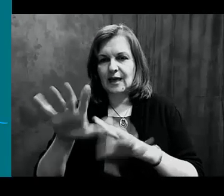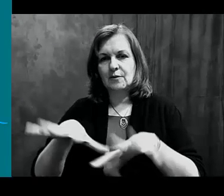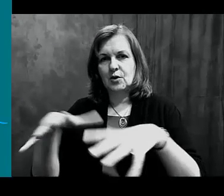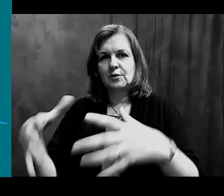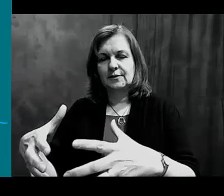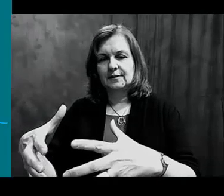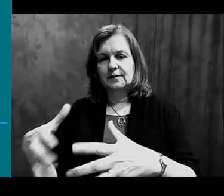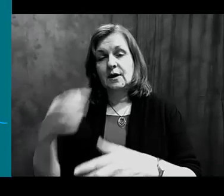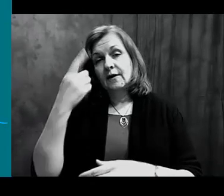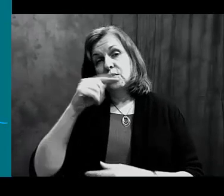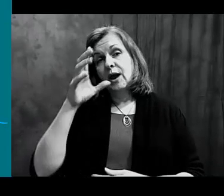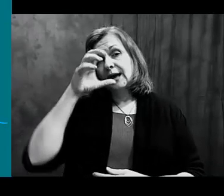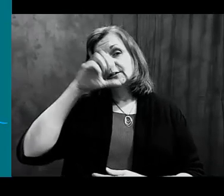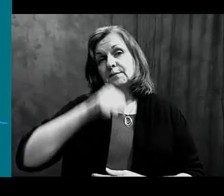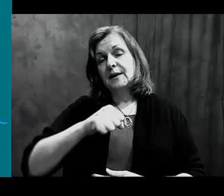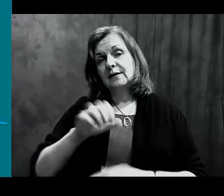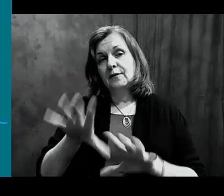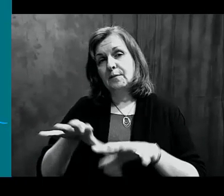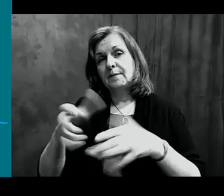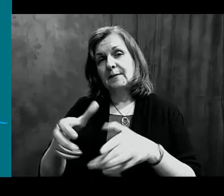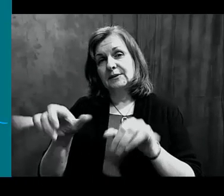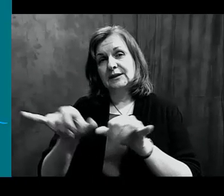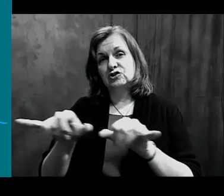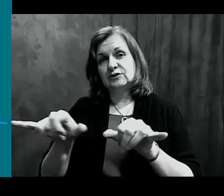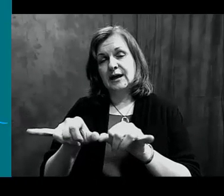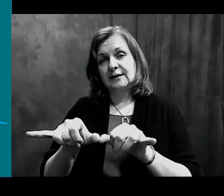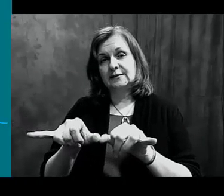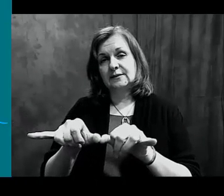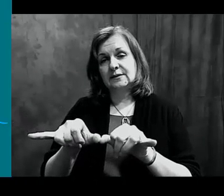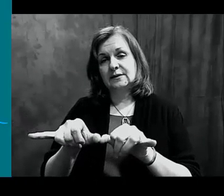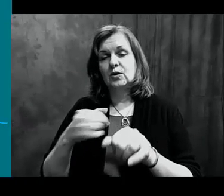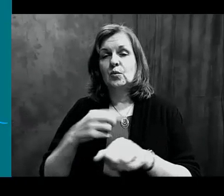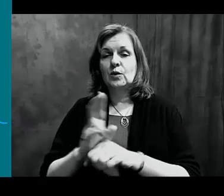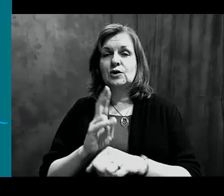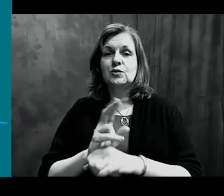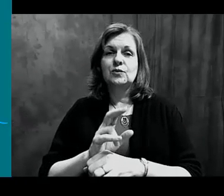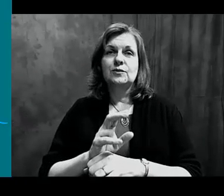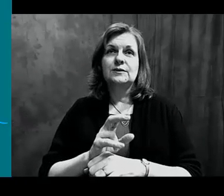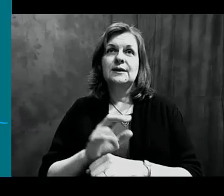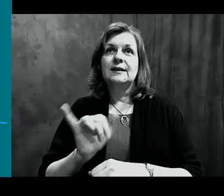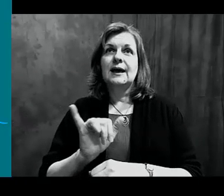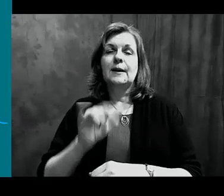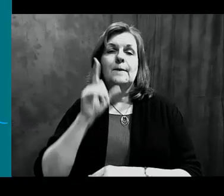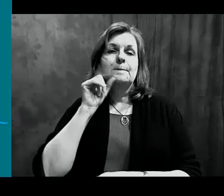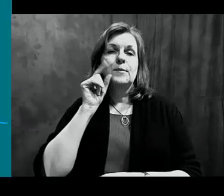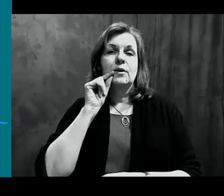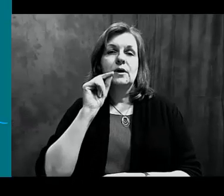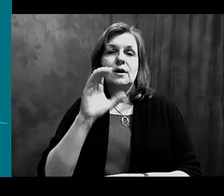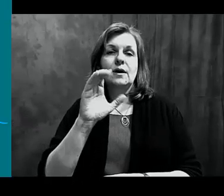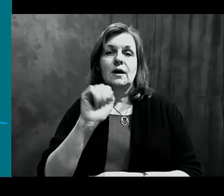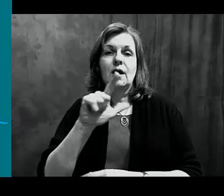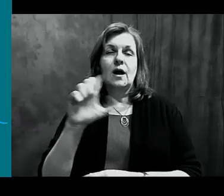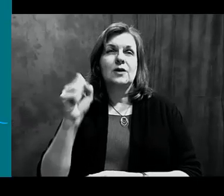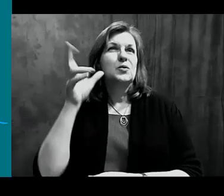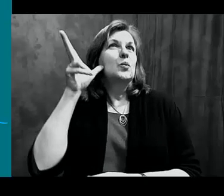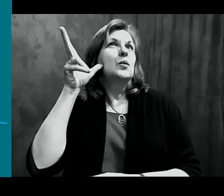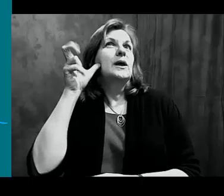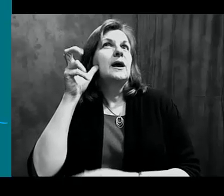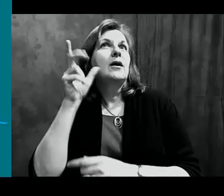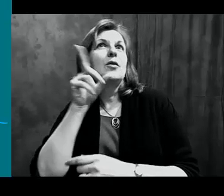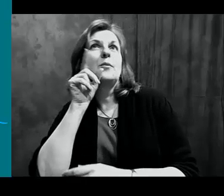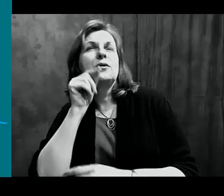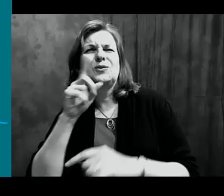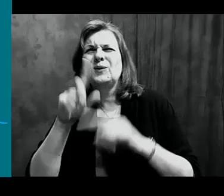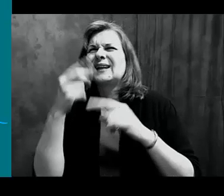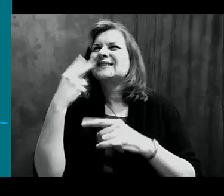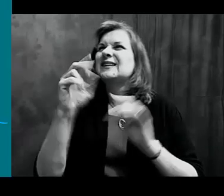So for estimating population sizes, often we use things like bird calls. You don't always